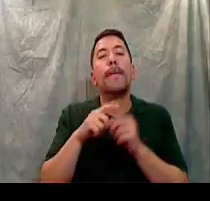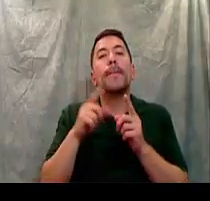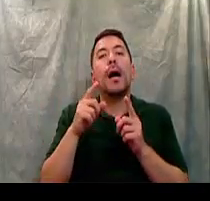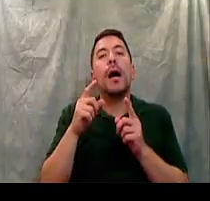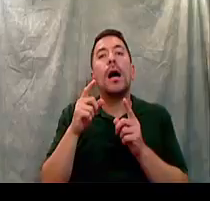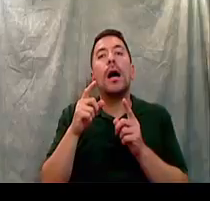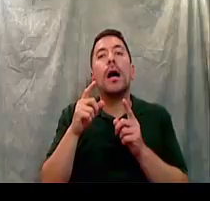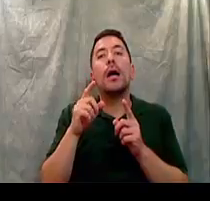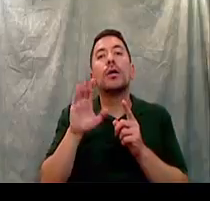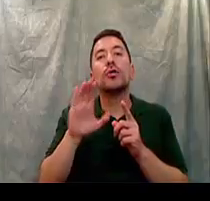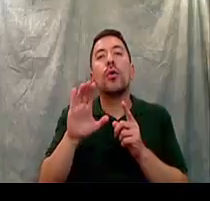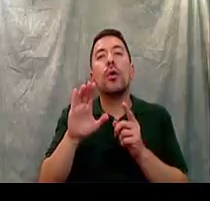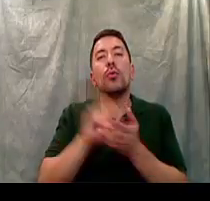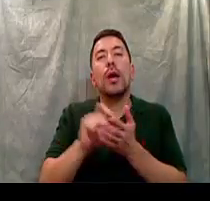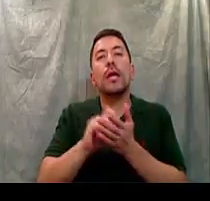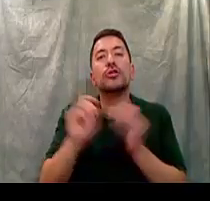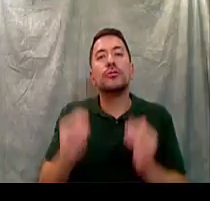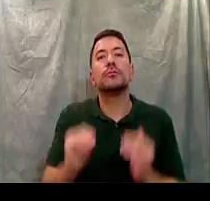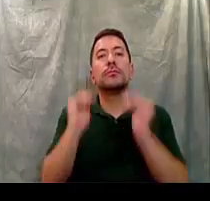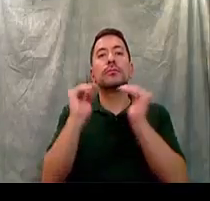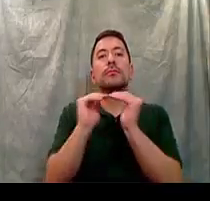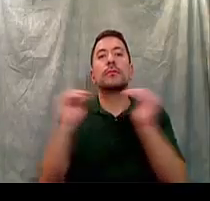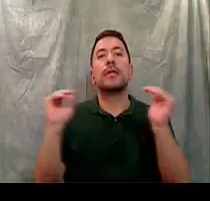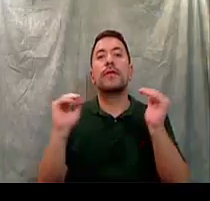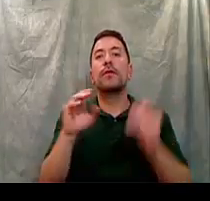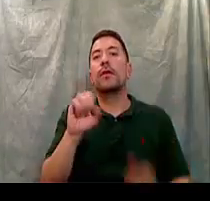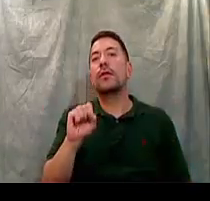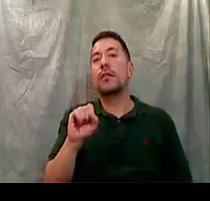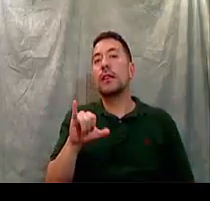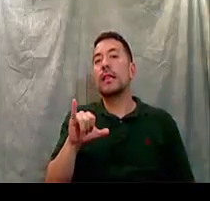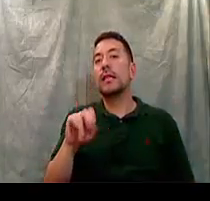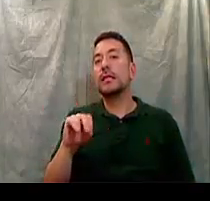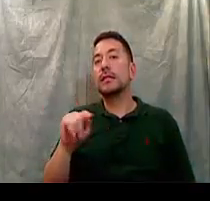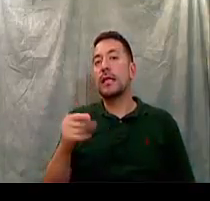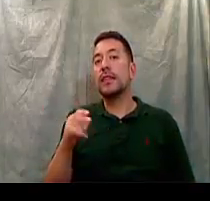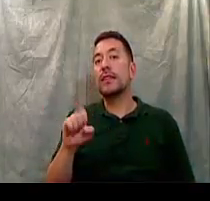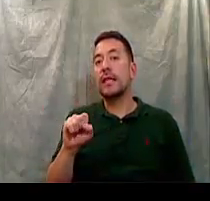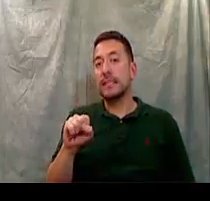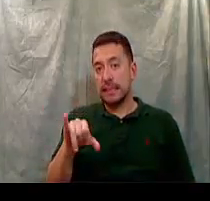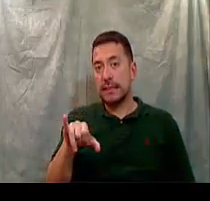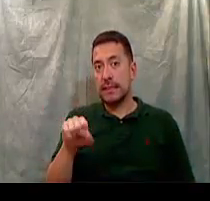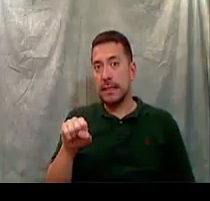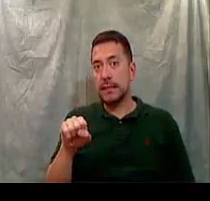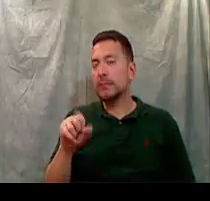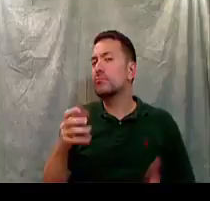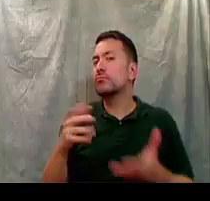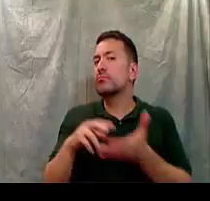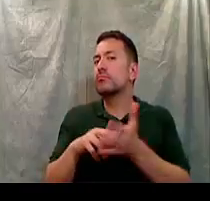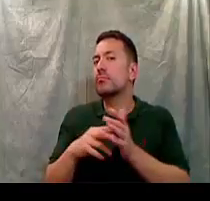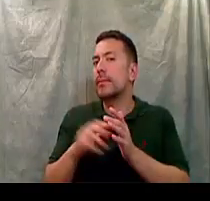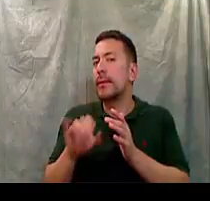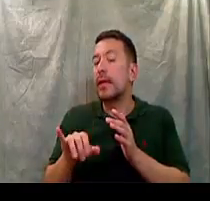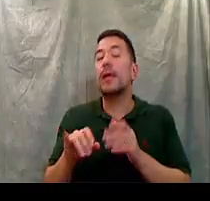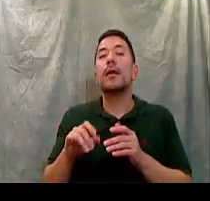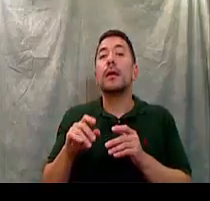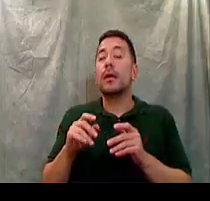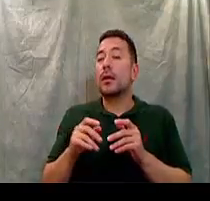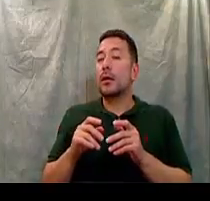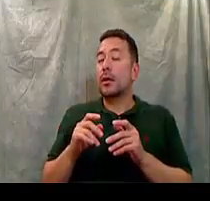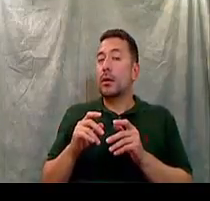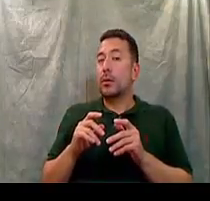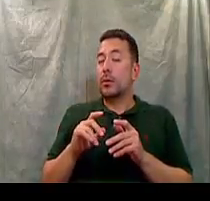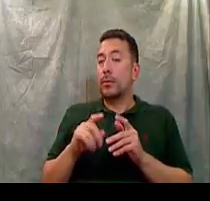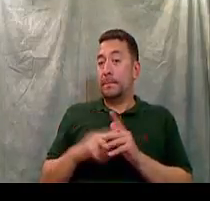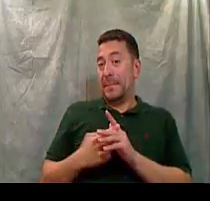to a level of actual synthesis, right? And what do I mean by that? What I mean is that a first initial tendency of students who are engaging